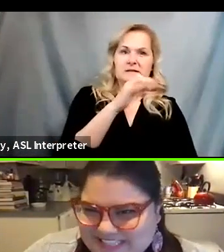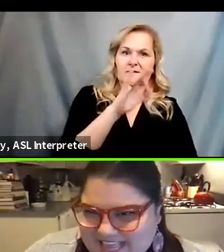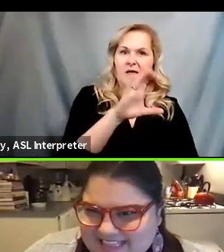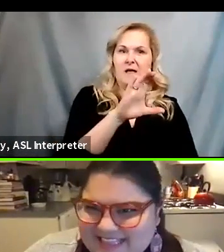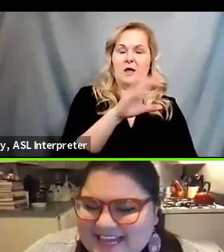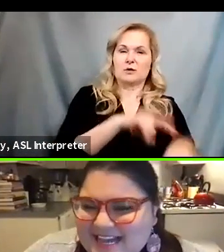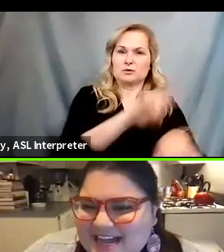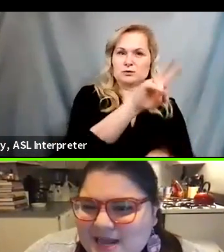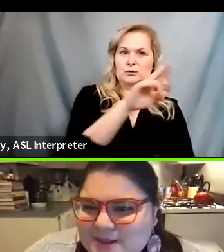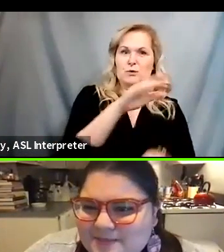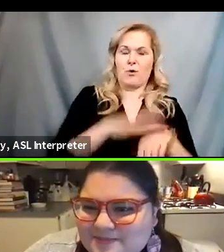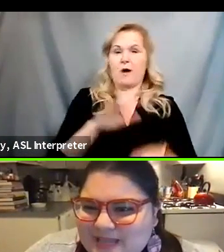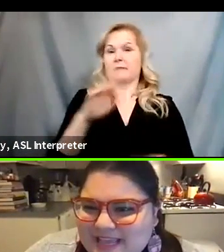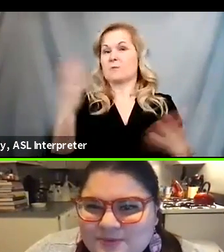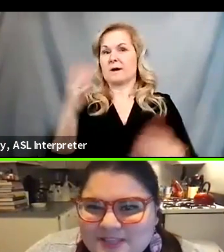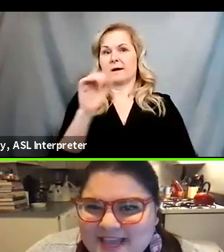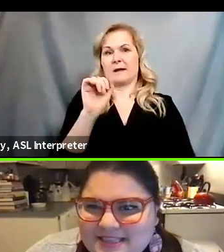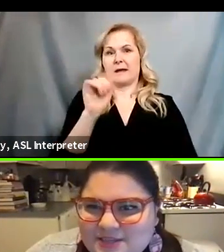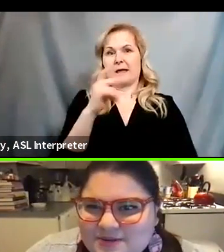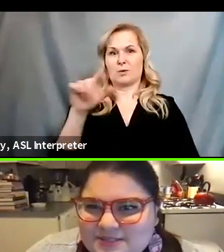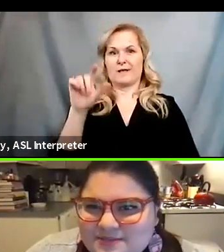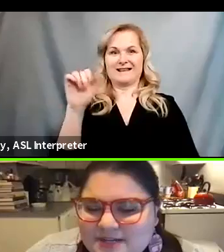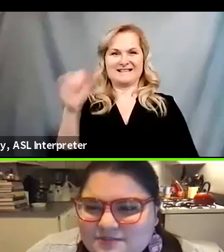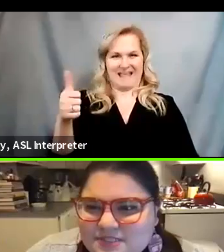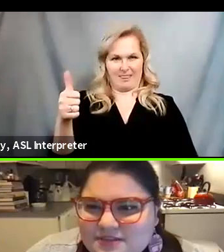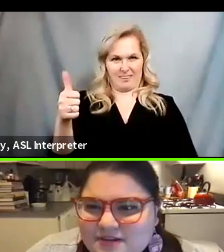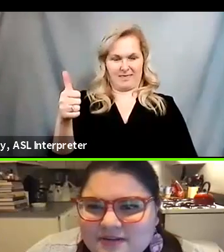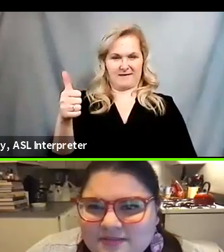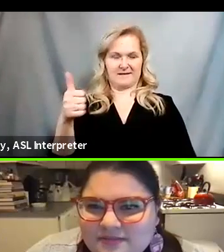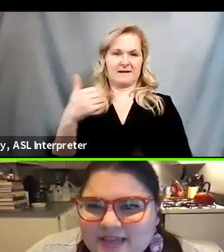April 10th. And with that, thank you all so